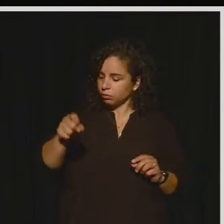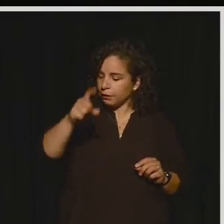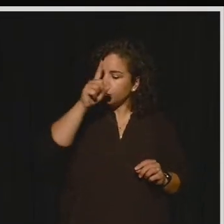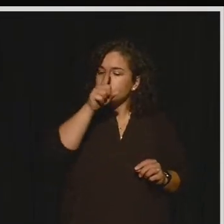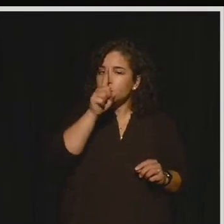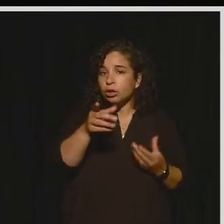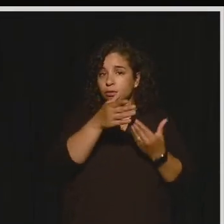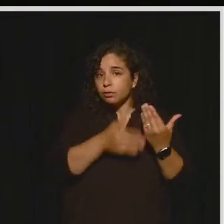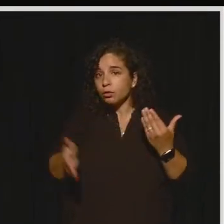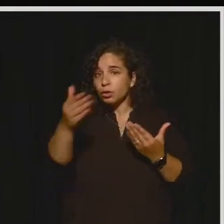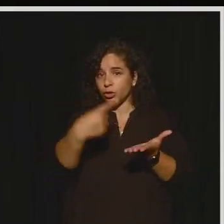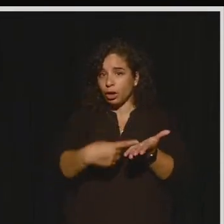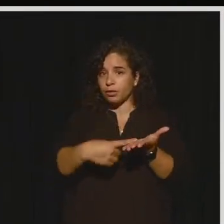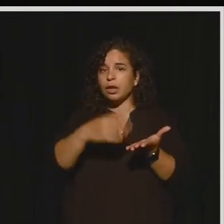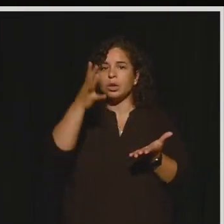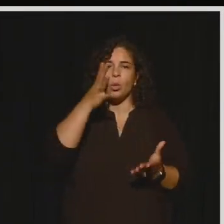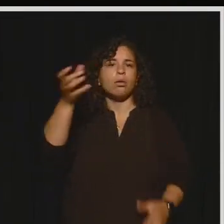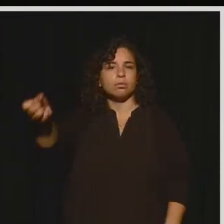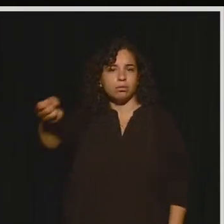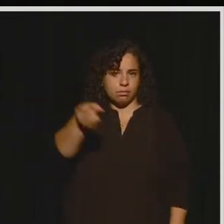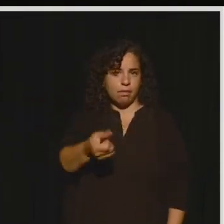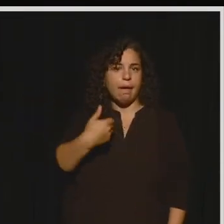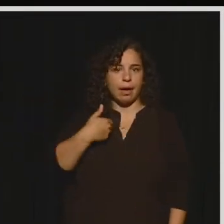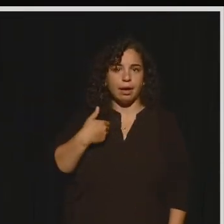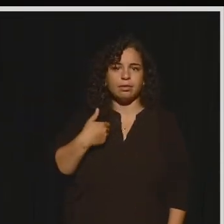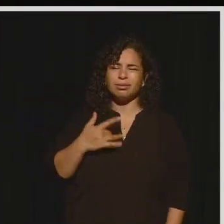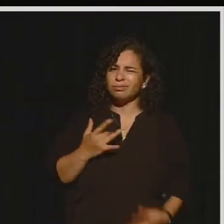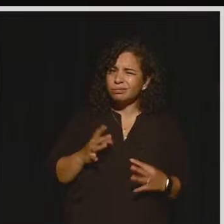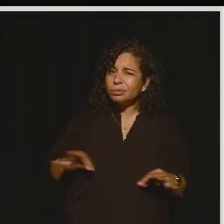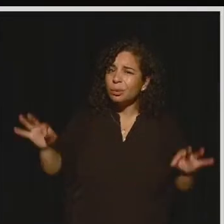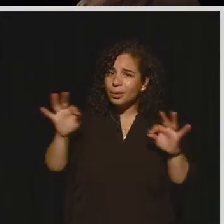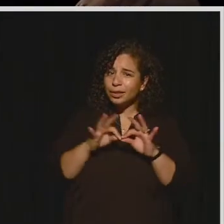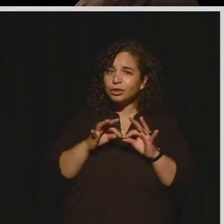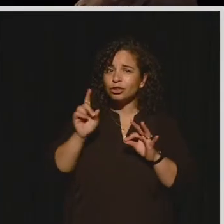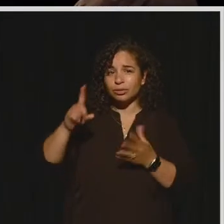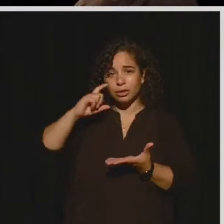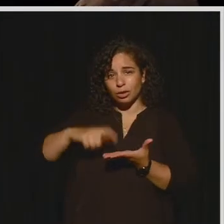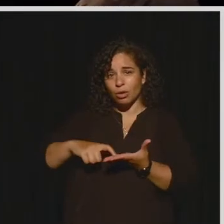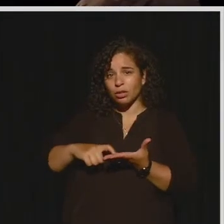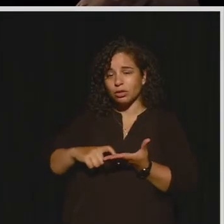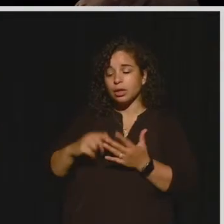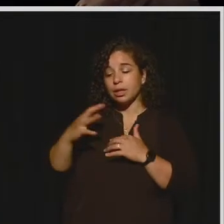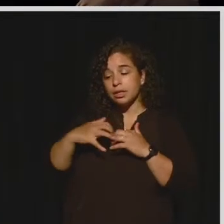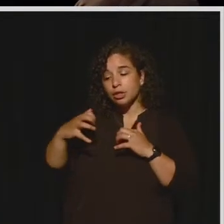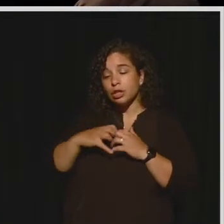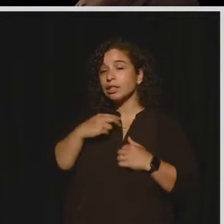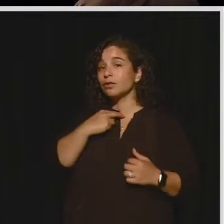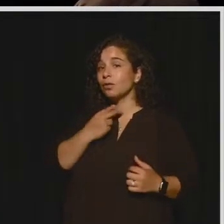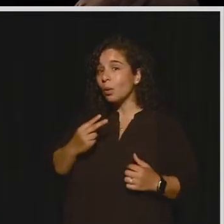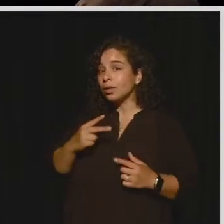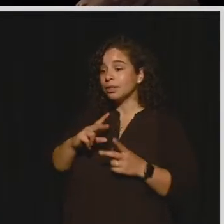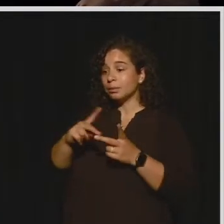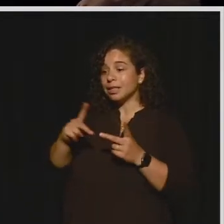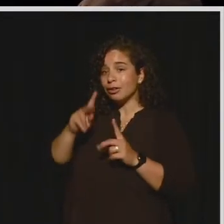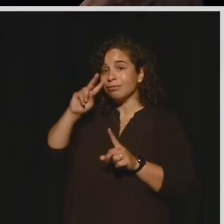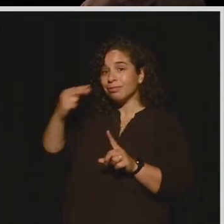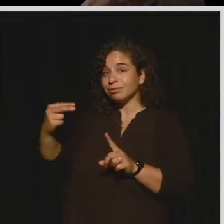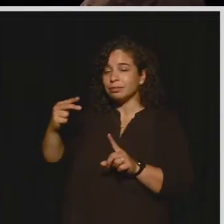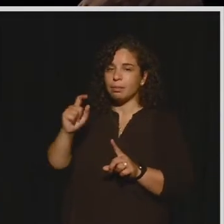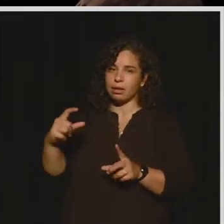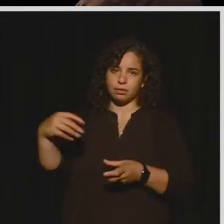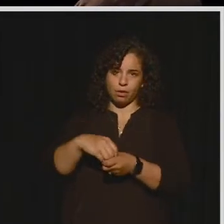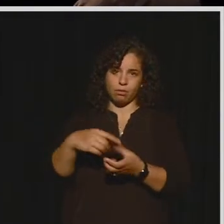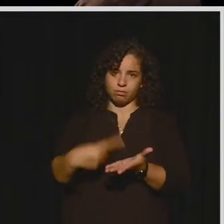able to do that, because it is so important, and that is, I think it's important to acknowledge that voice is missing from this conversation that we're having